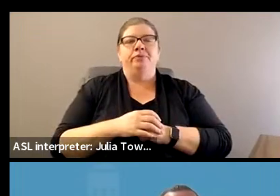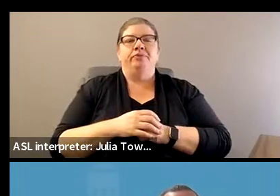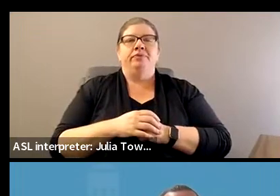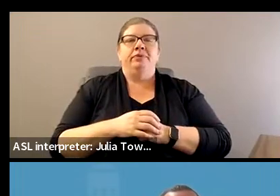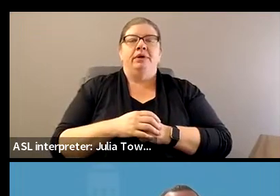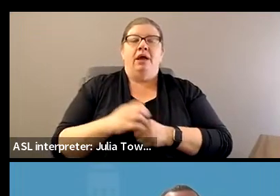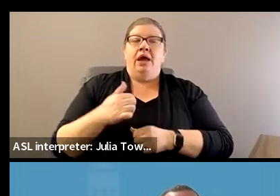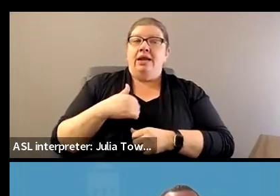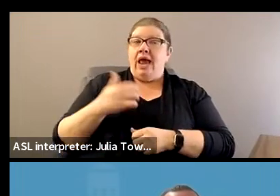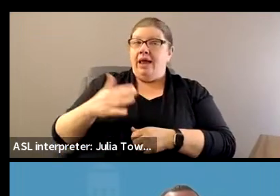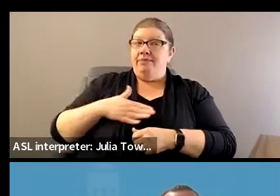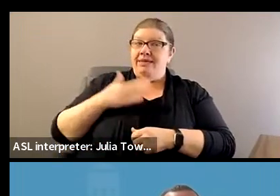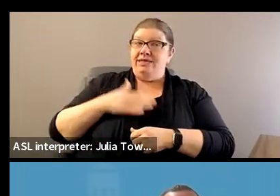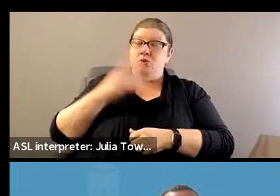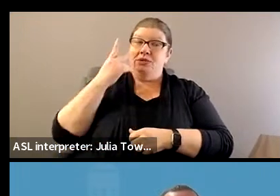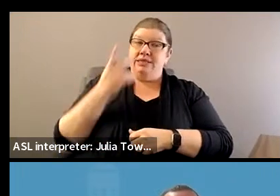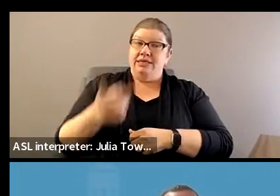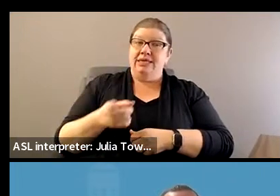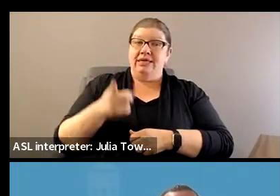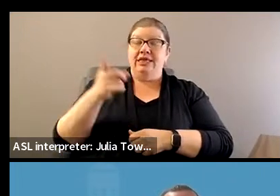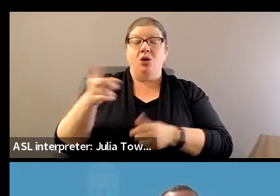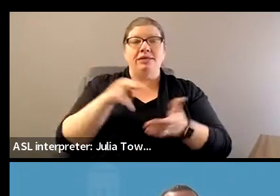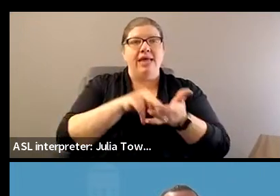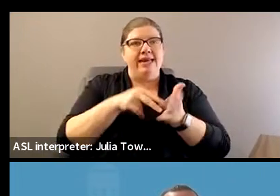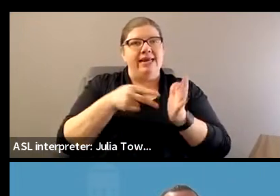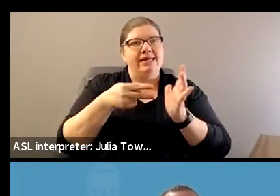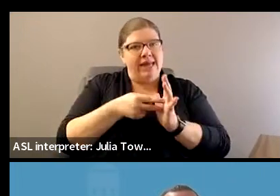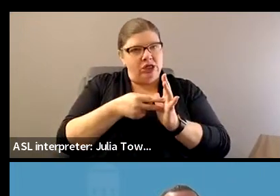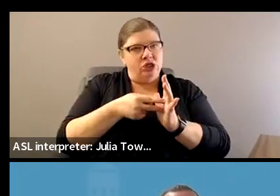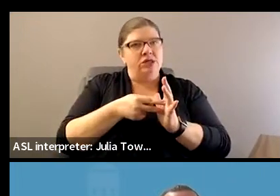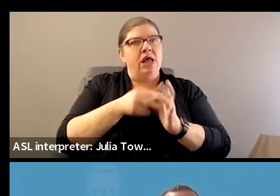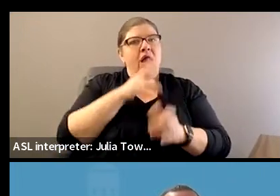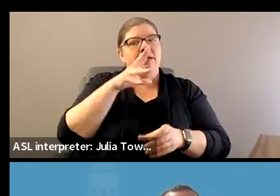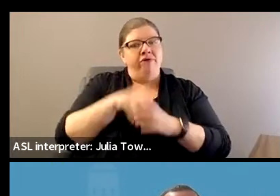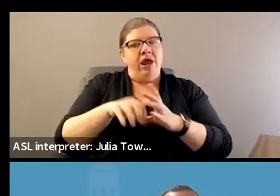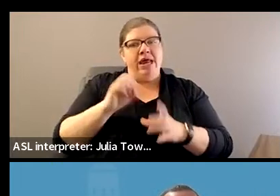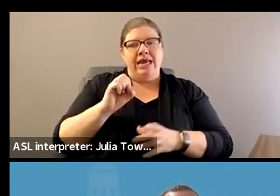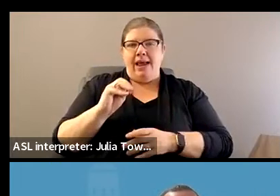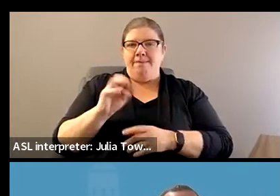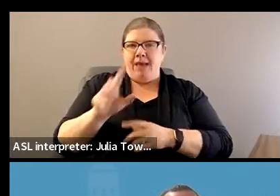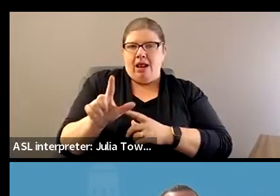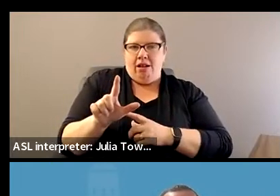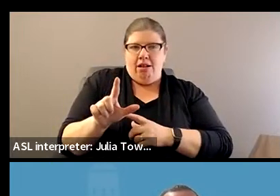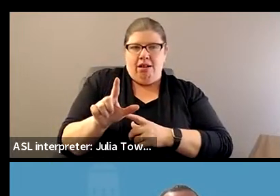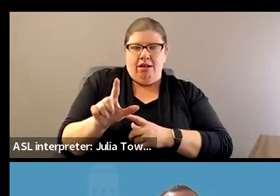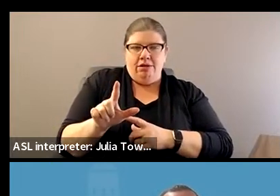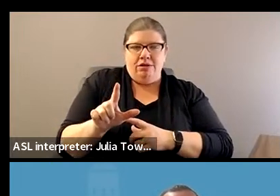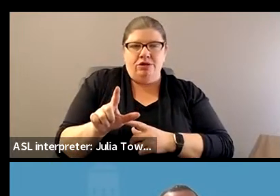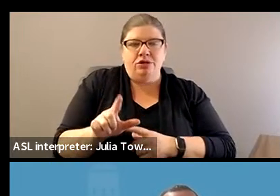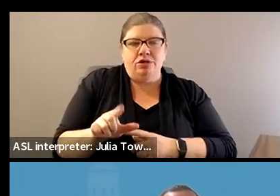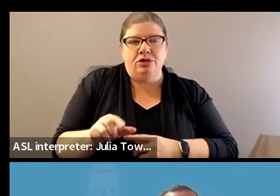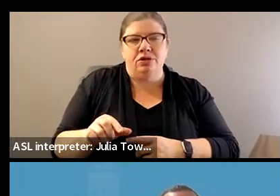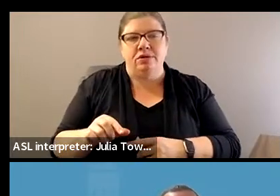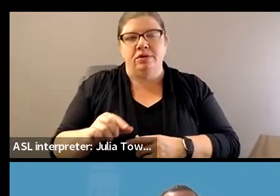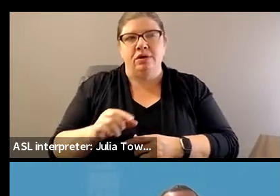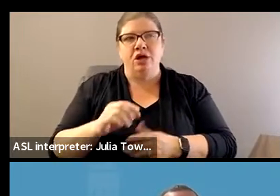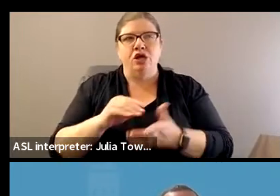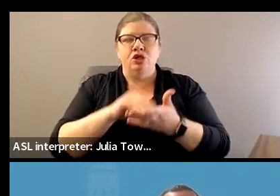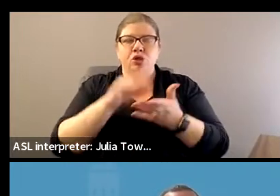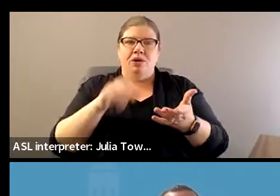pleased to see that there is an intentionality in regarding our EML students in Absolutely. this